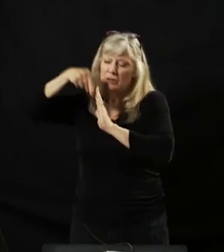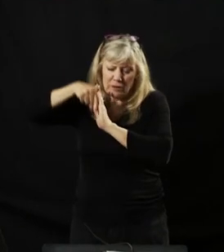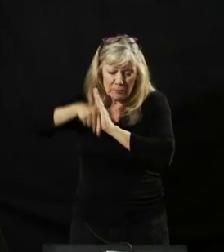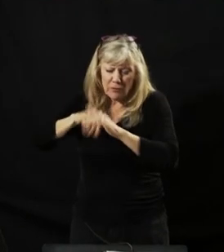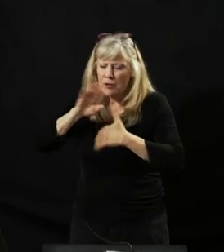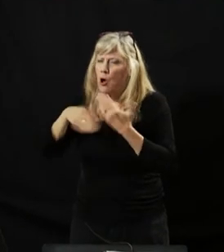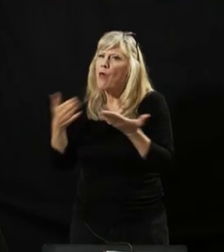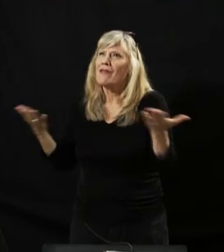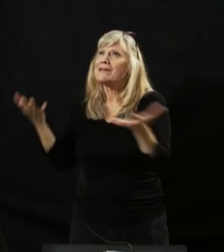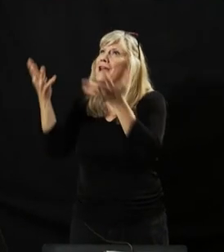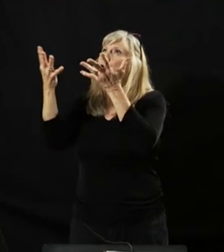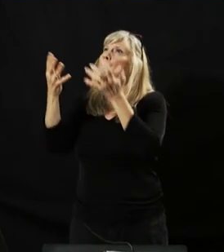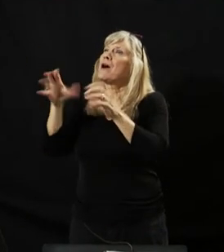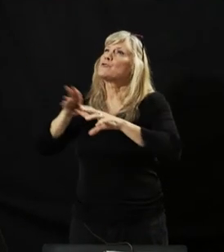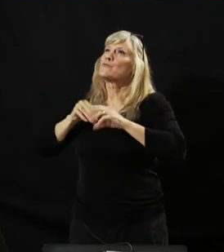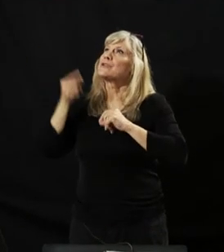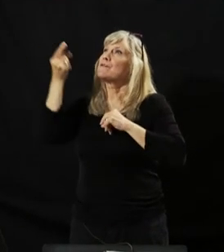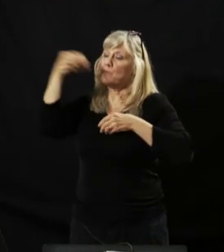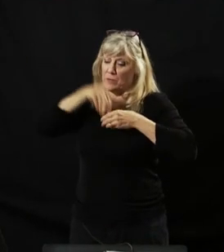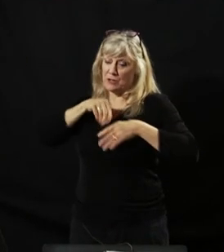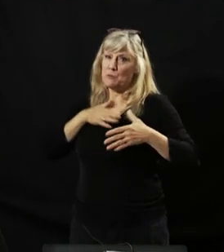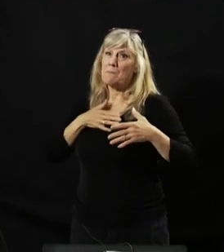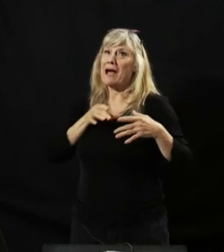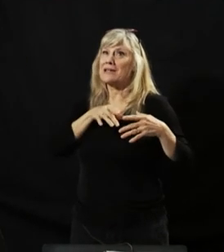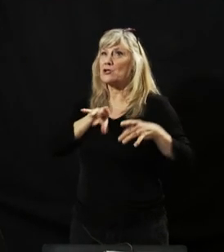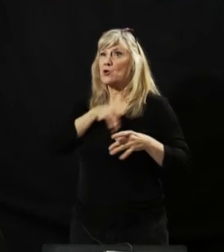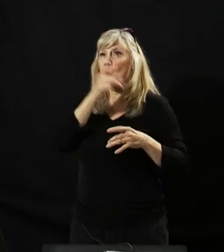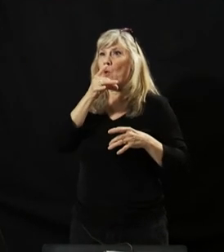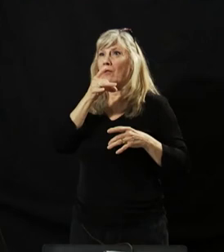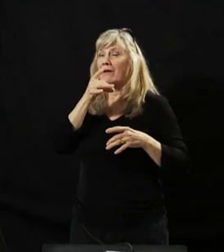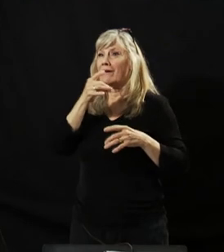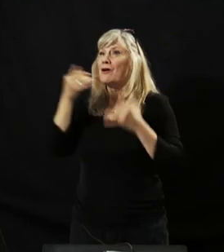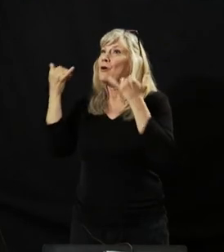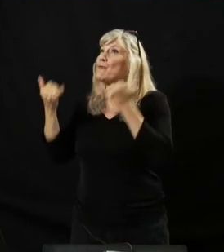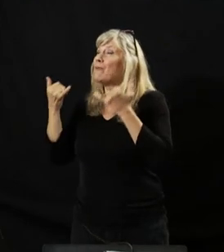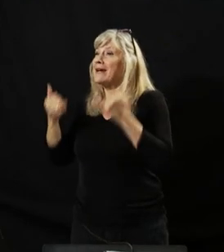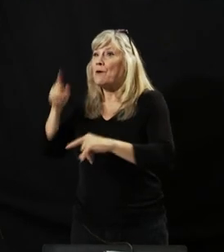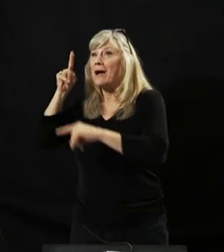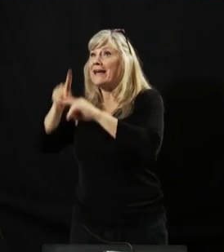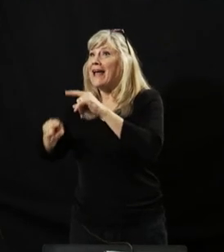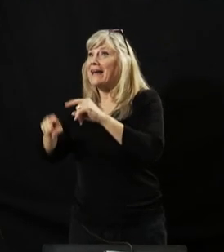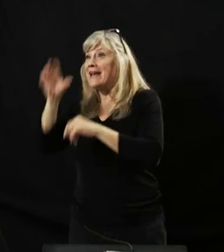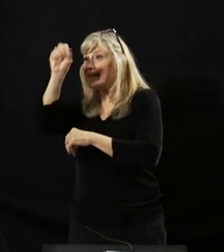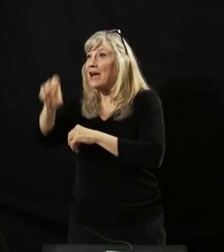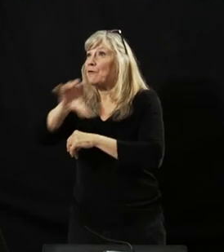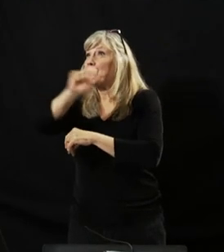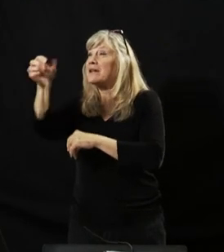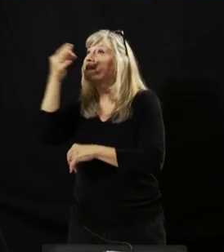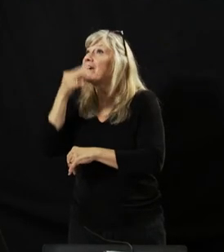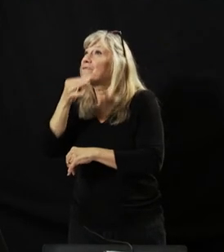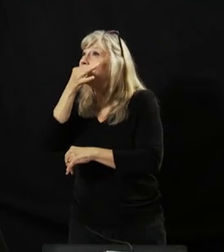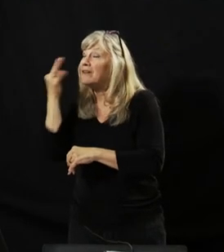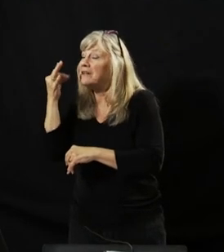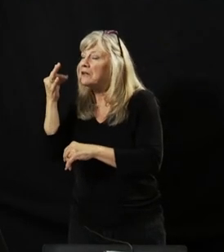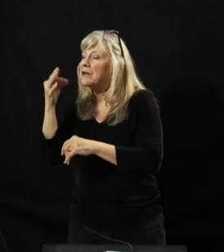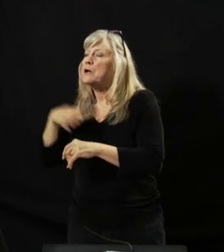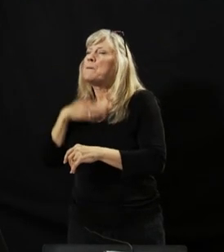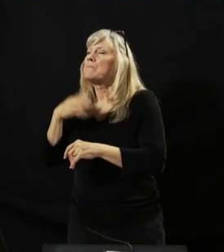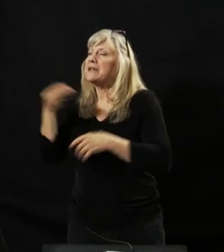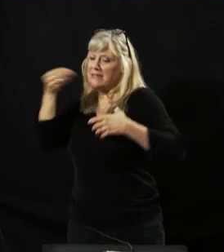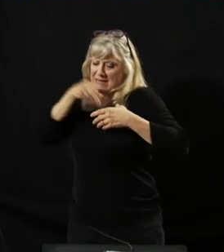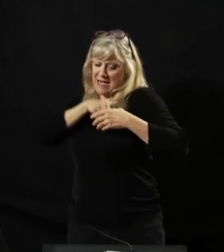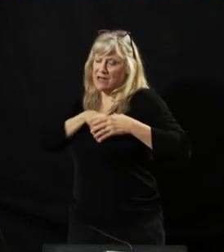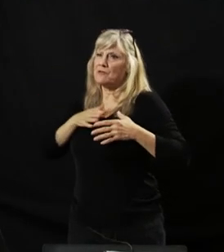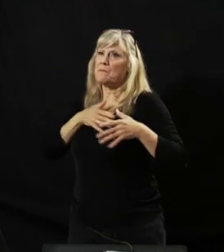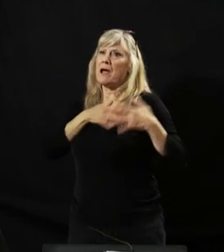and I desire to receive you into my soul. Since I cannot now receive you sacramentally, come at least spiritually